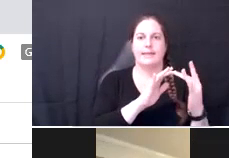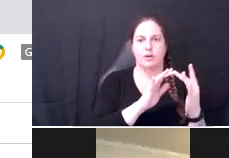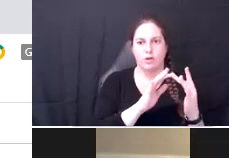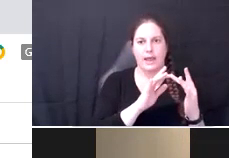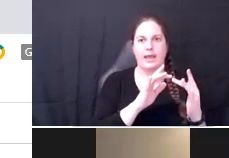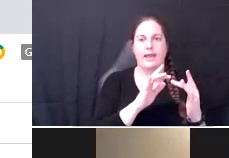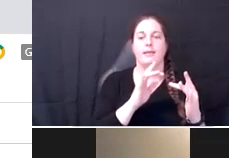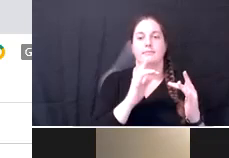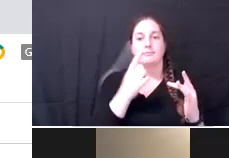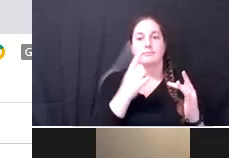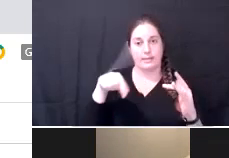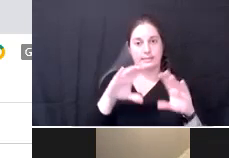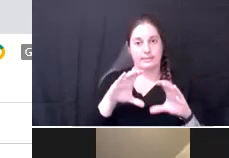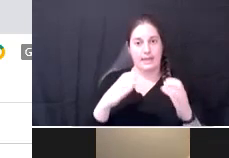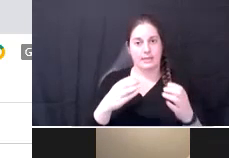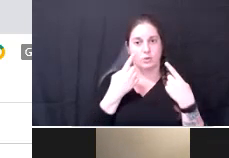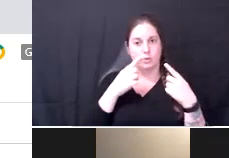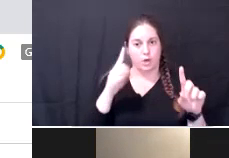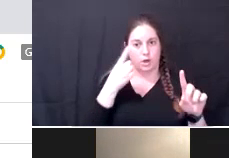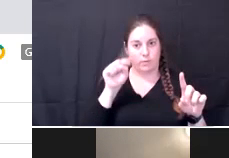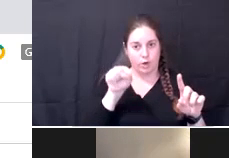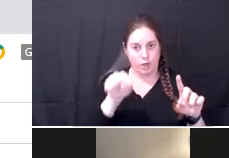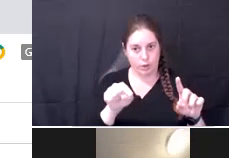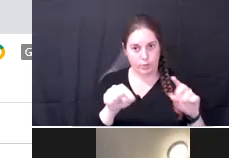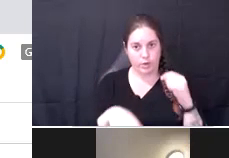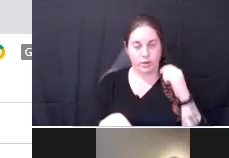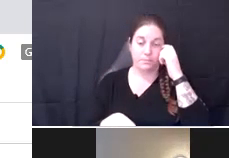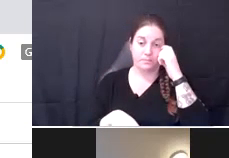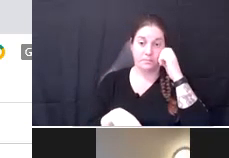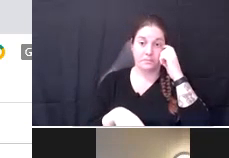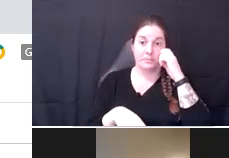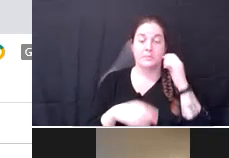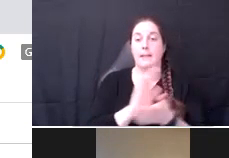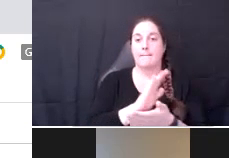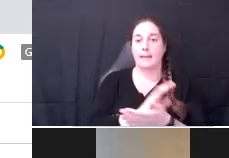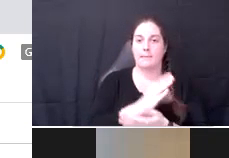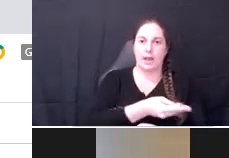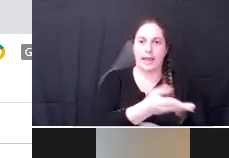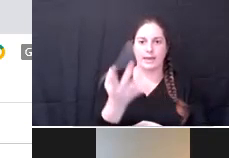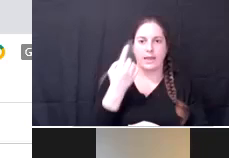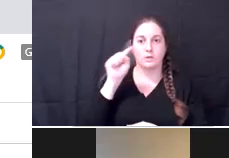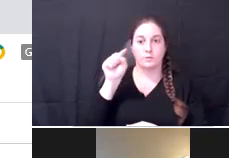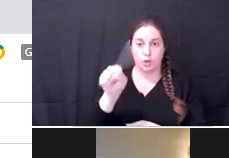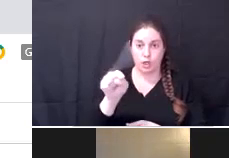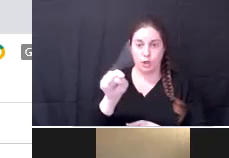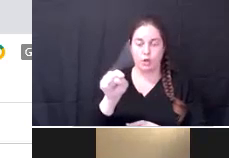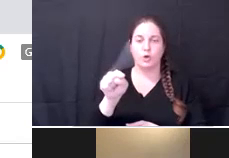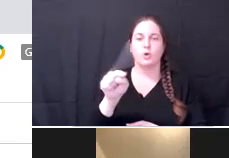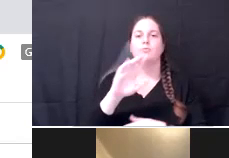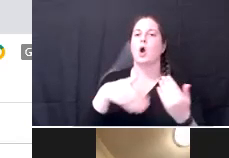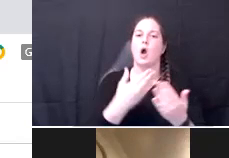this course, all right? The handouts for this course are all in Adobe